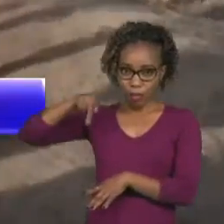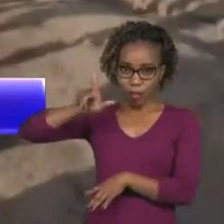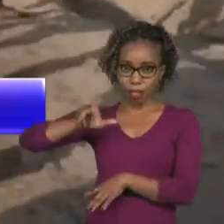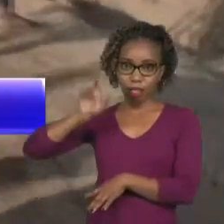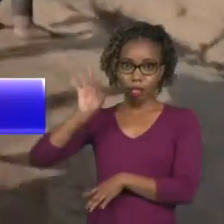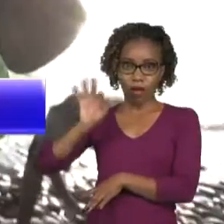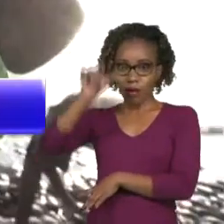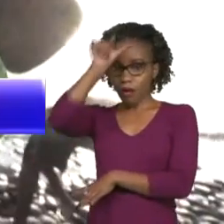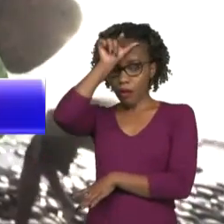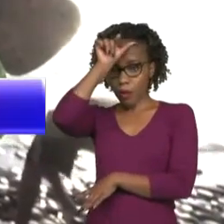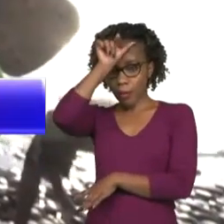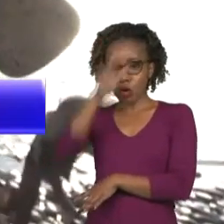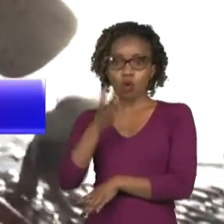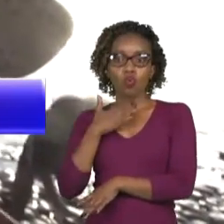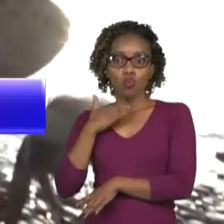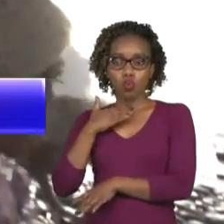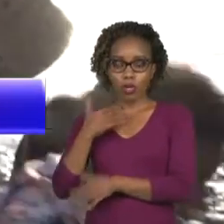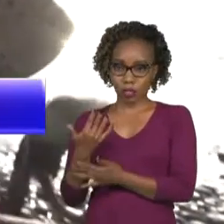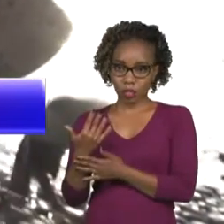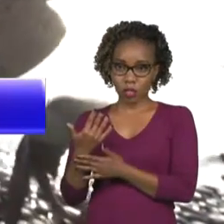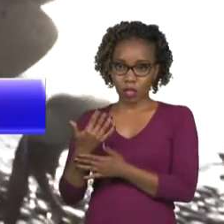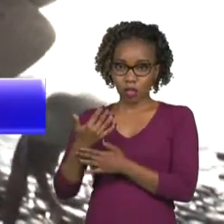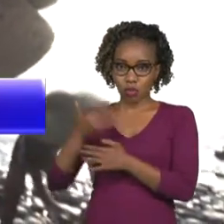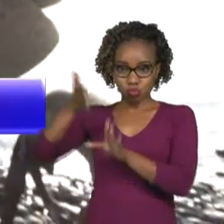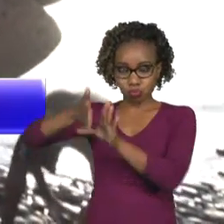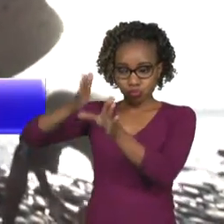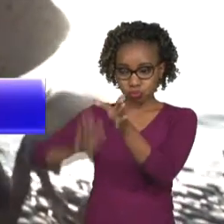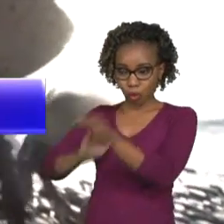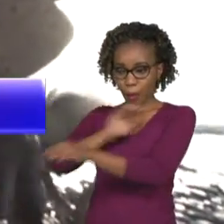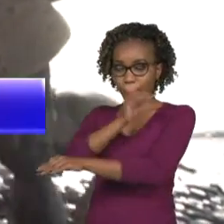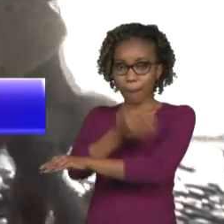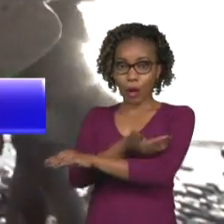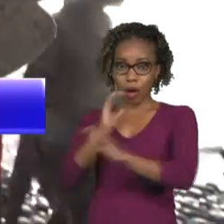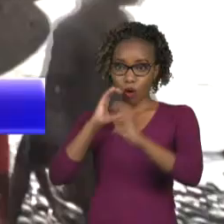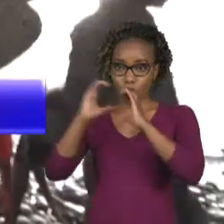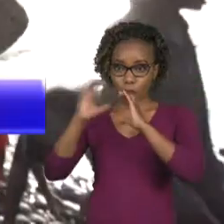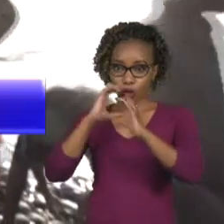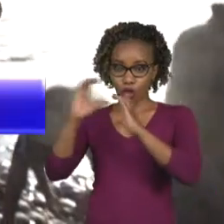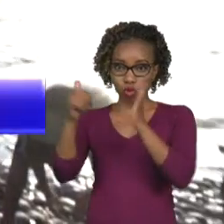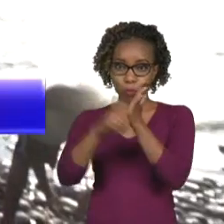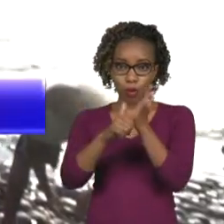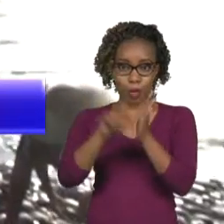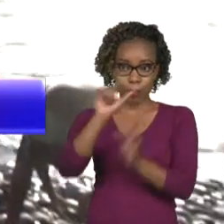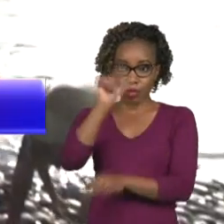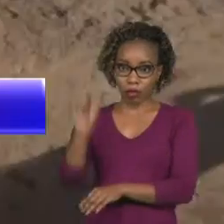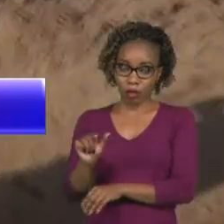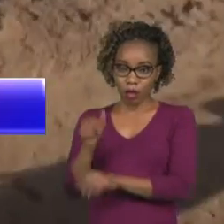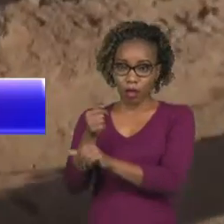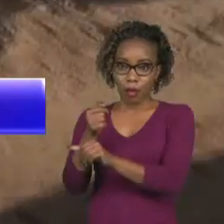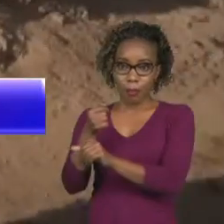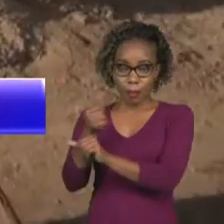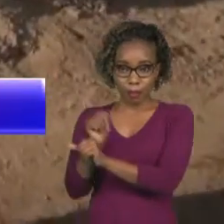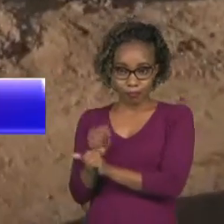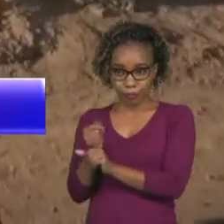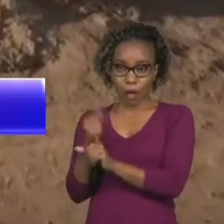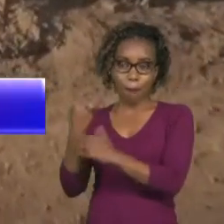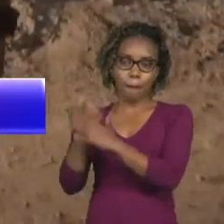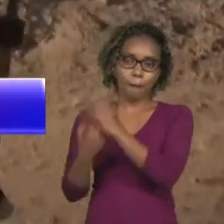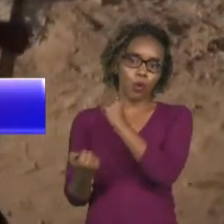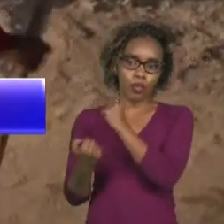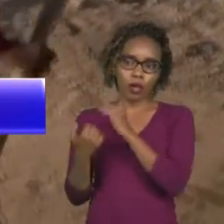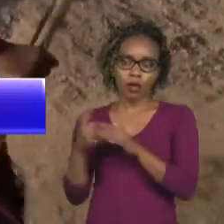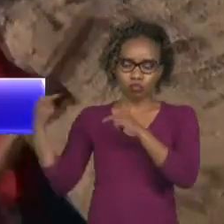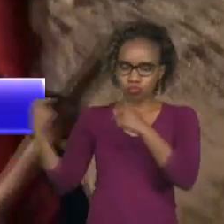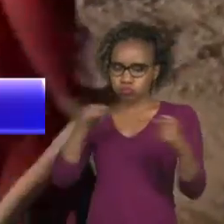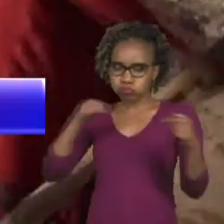the government is seeking to dislodge from power. A communications blackout in the region has made assertions from both sides in the